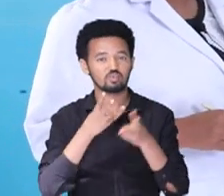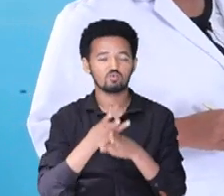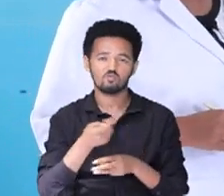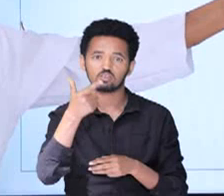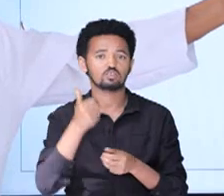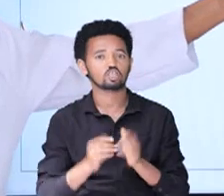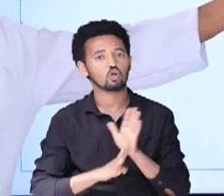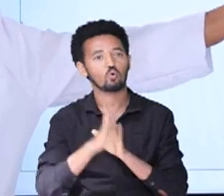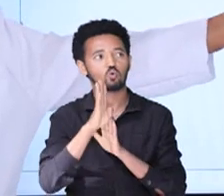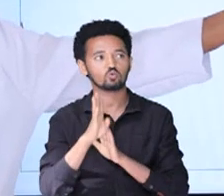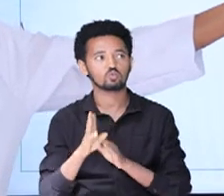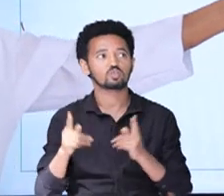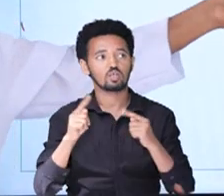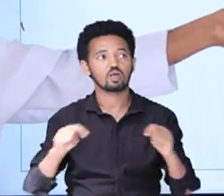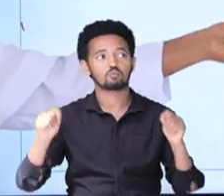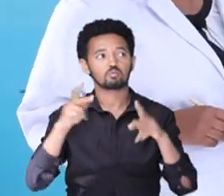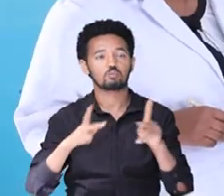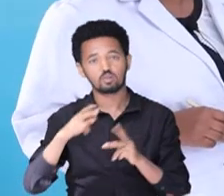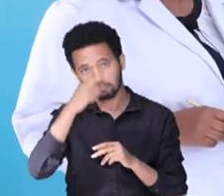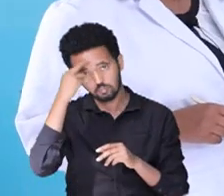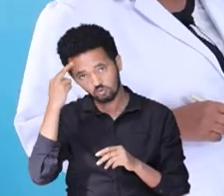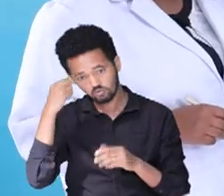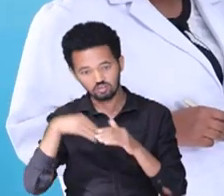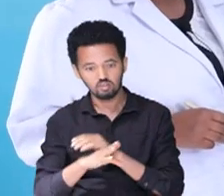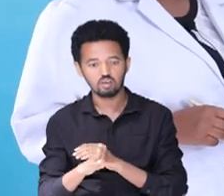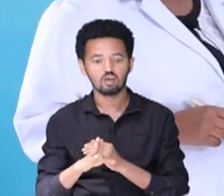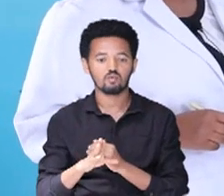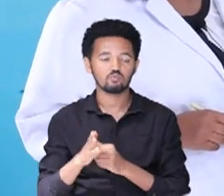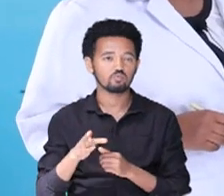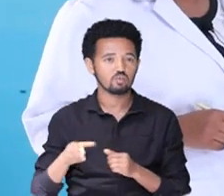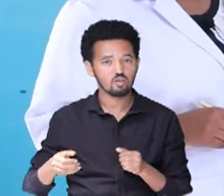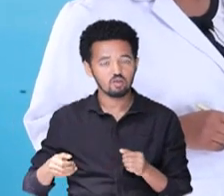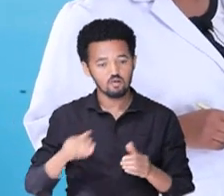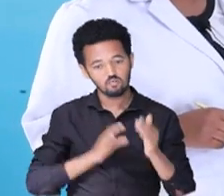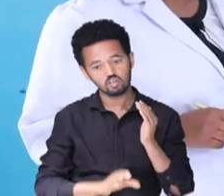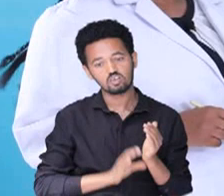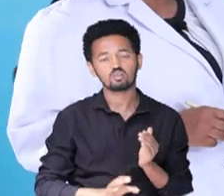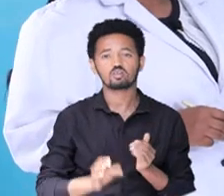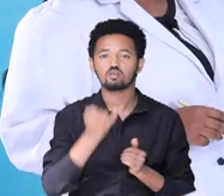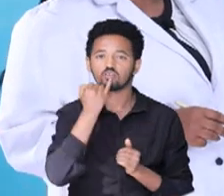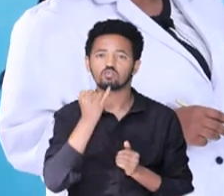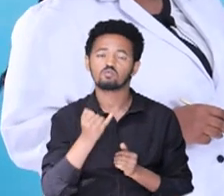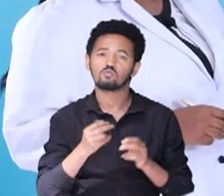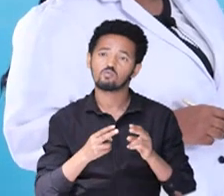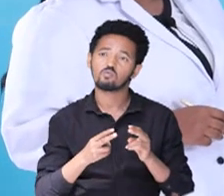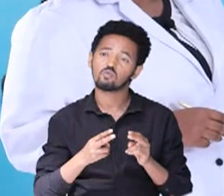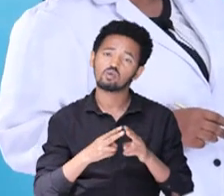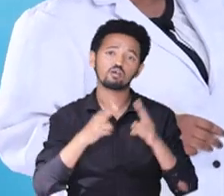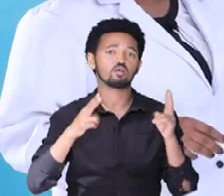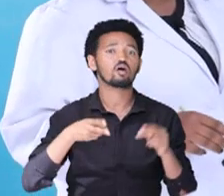fastest growth in terms of population because in Africa, fertility is very high.